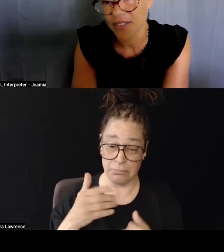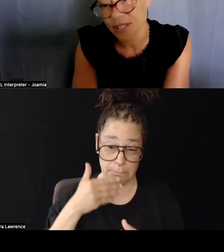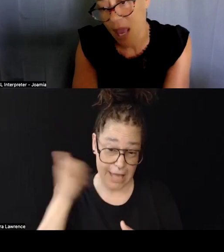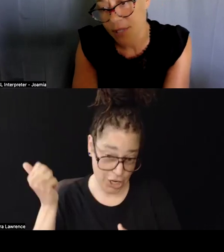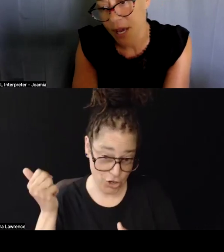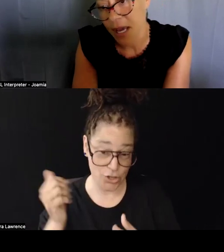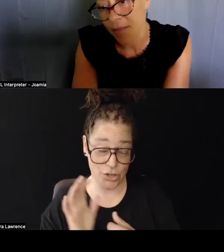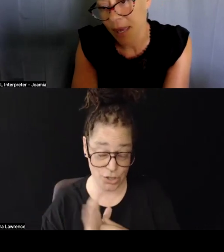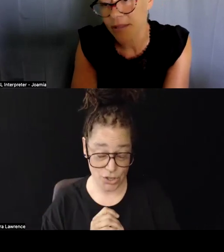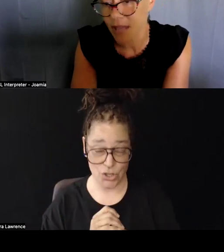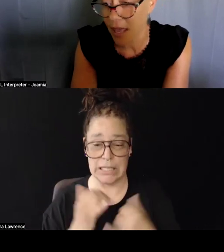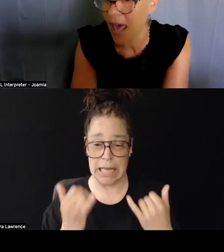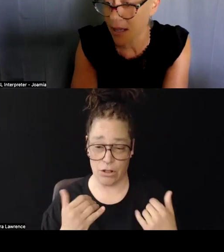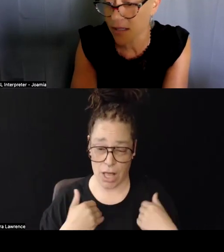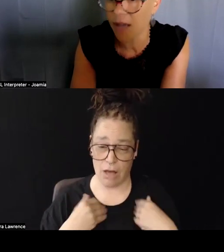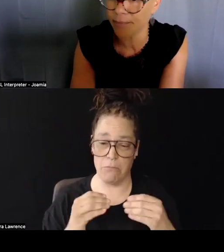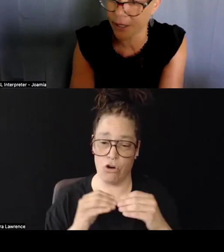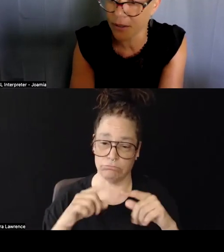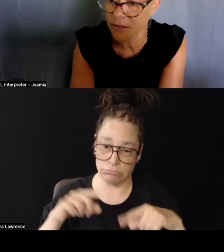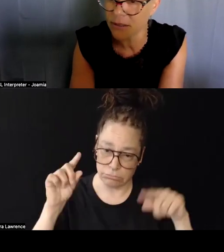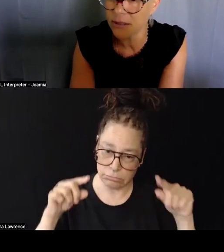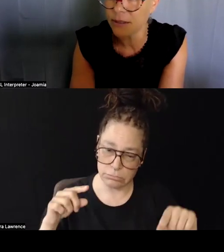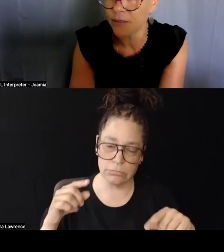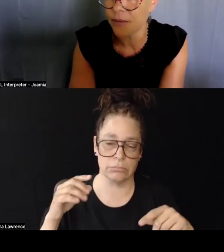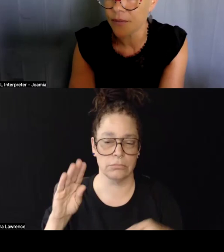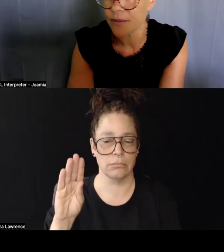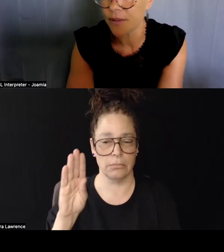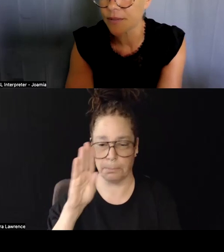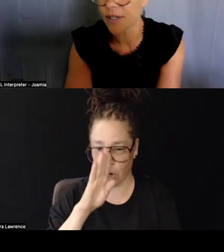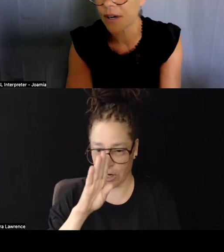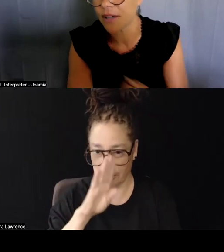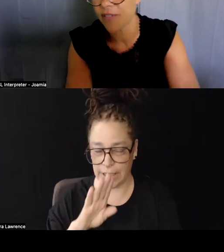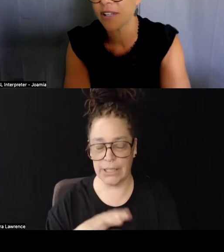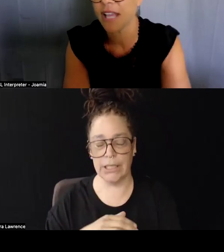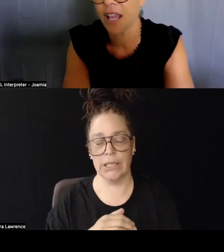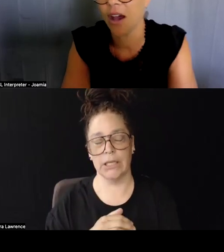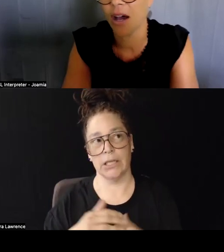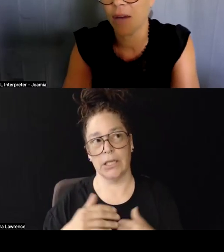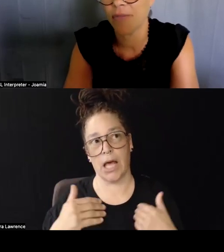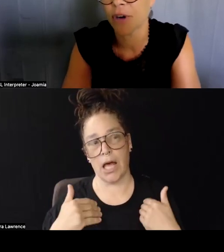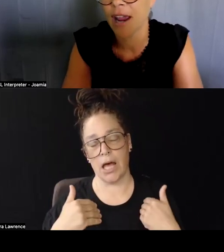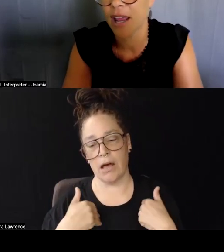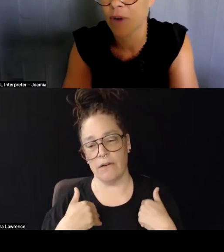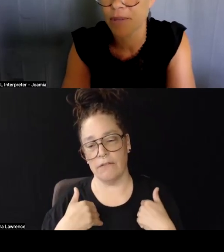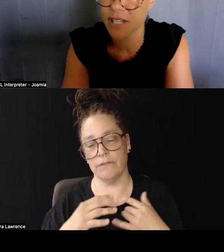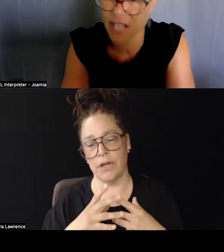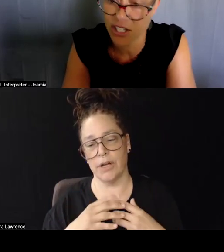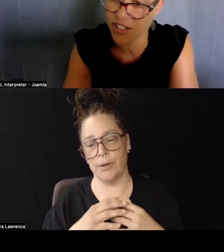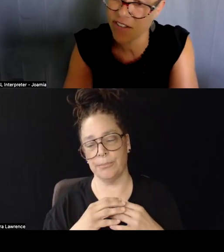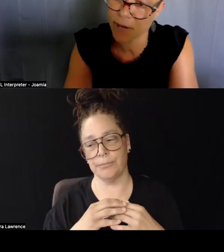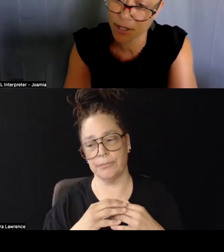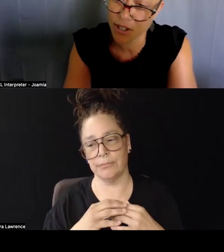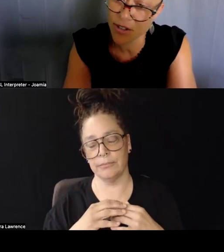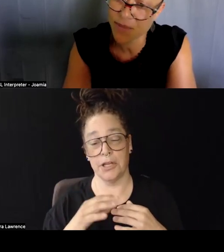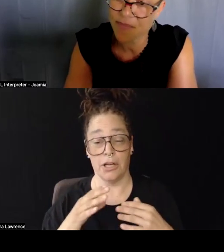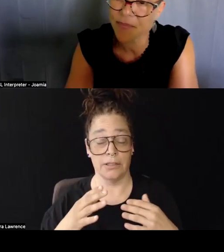And at the same time, it has gotten better. There are definitely a variety of representations